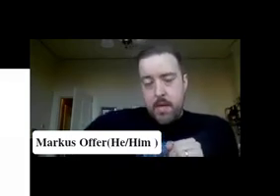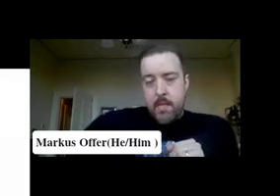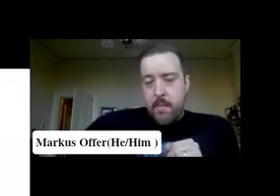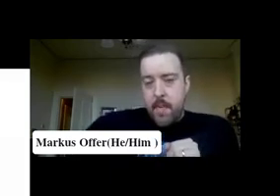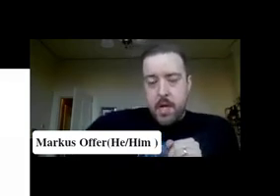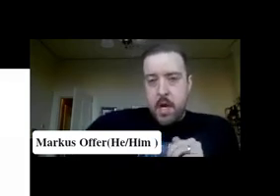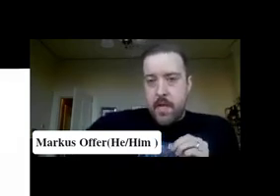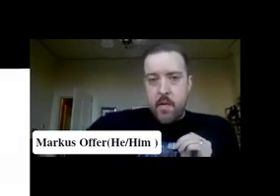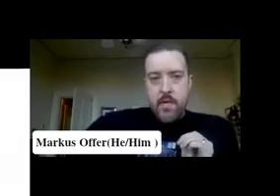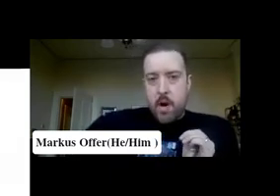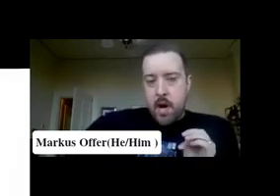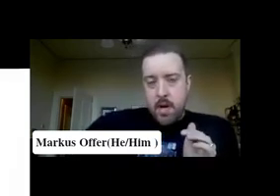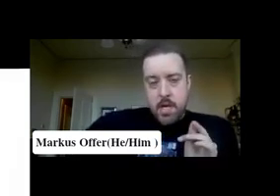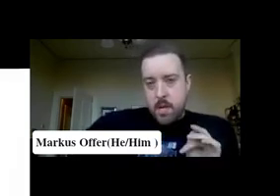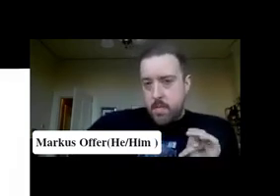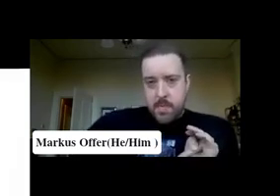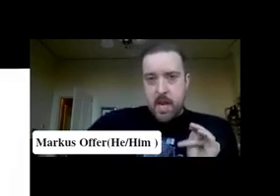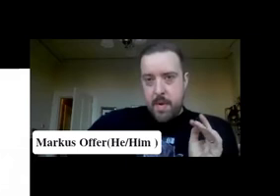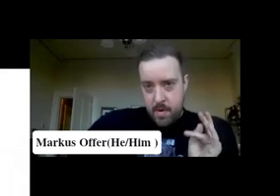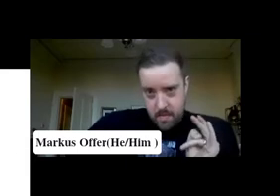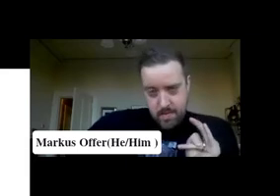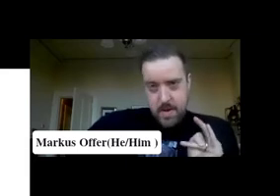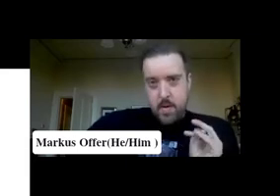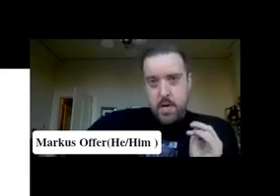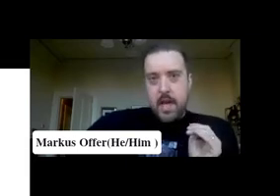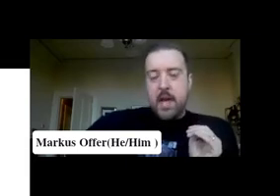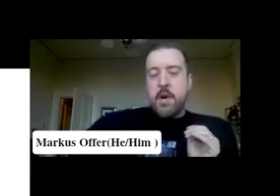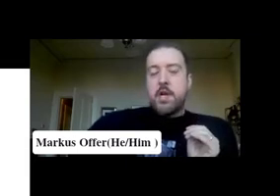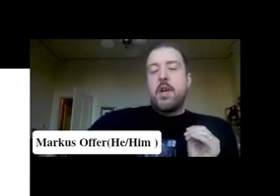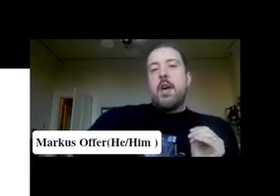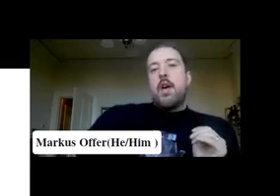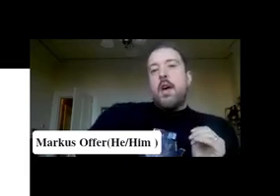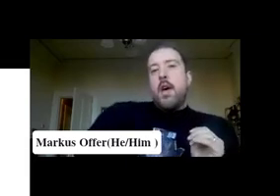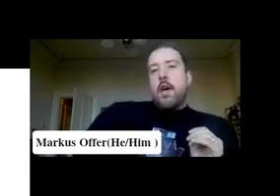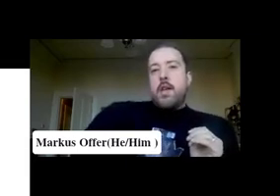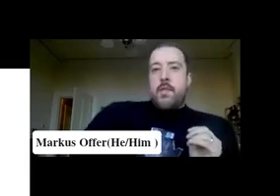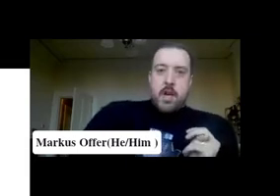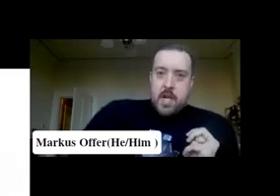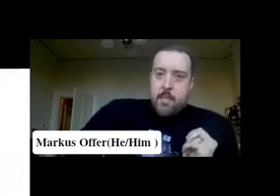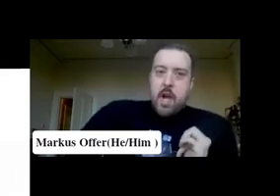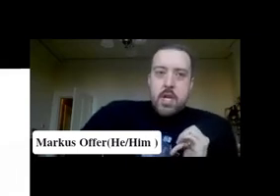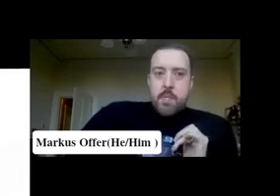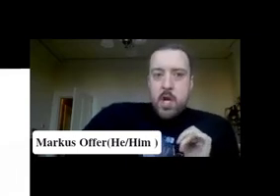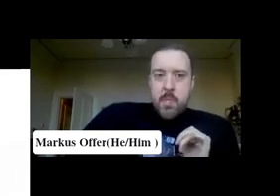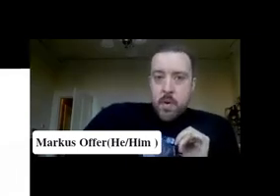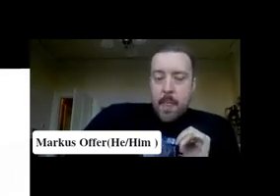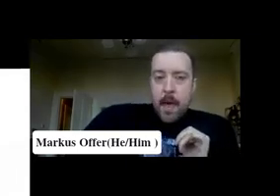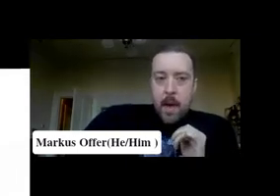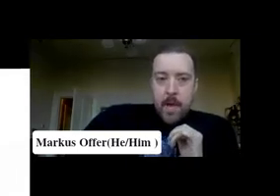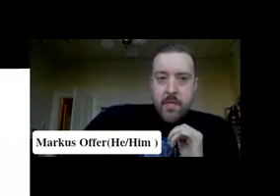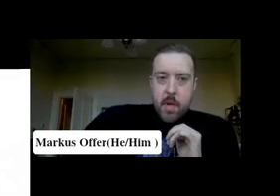about, a multitude of different referral partners, speaking to people, you know, trying to get as much diverse applicants as